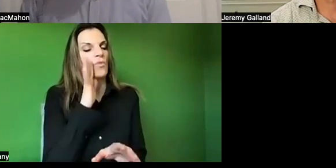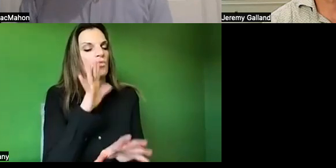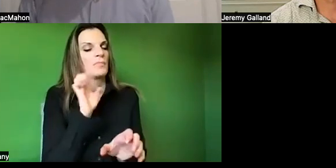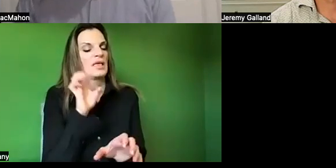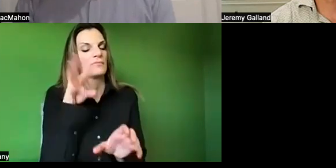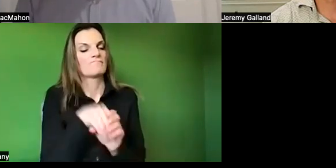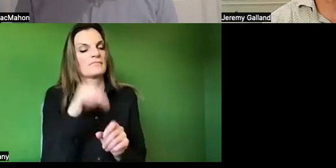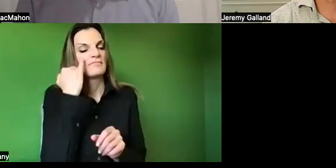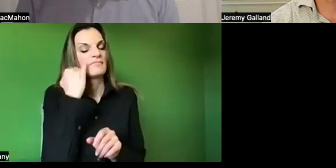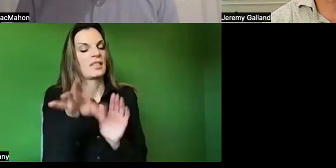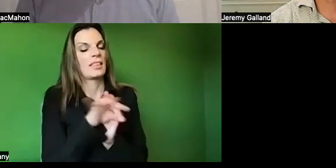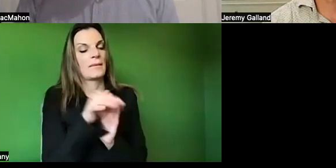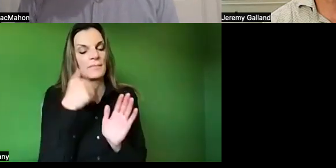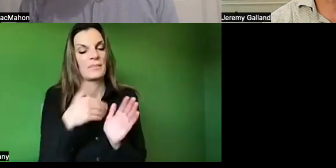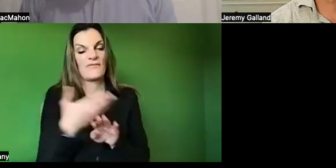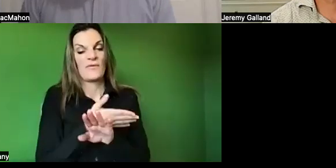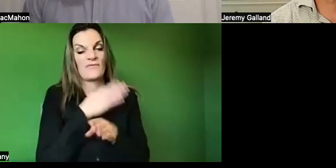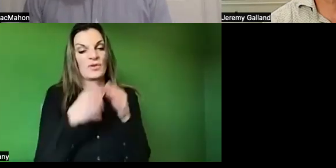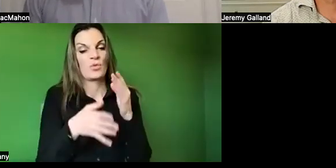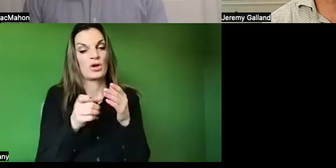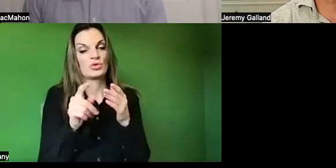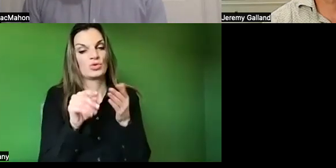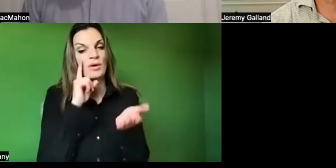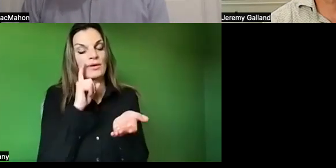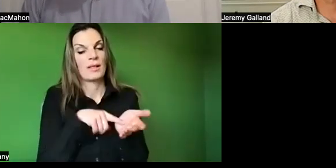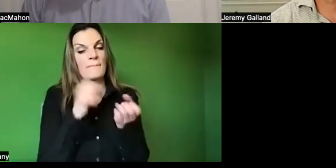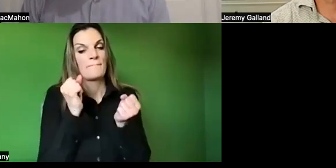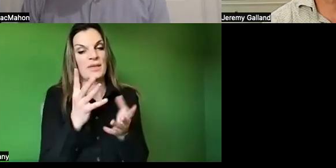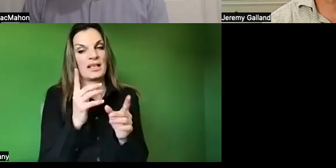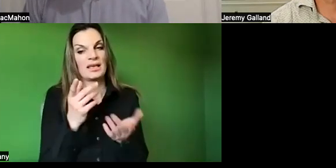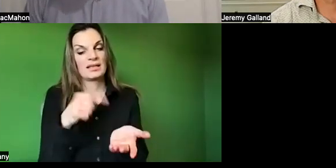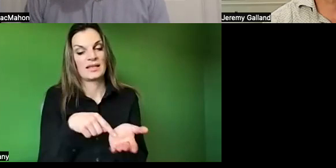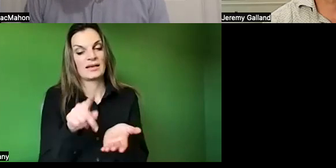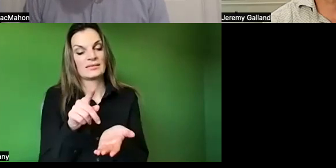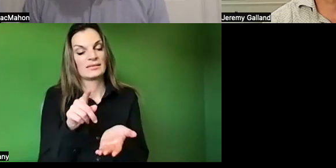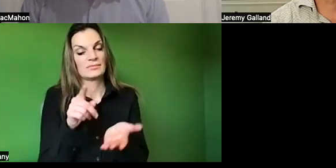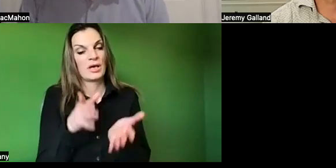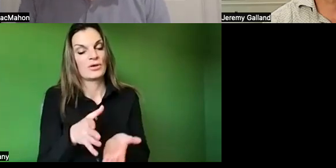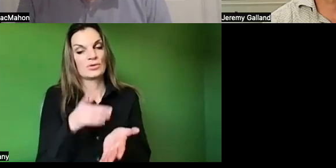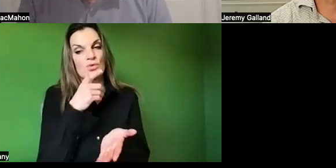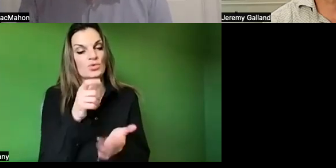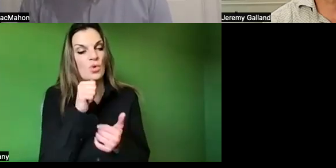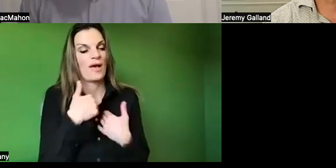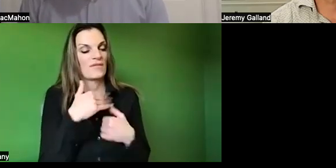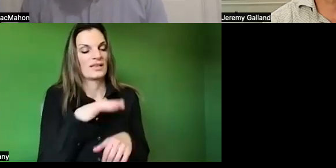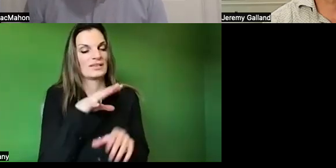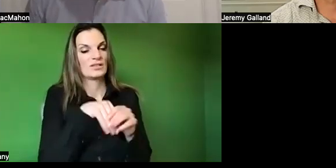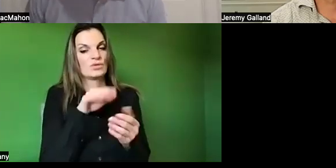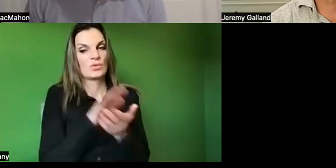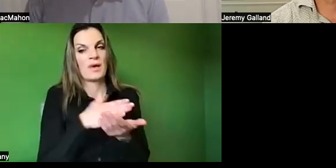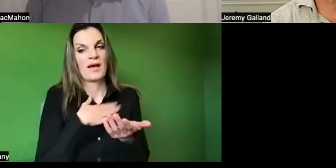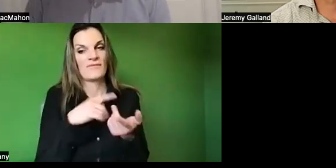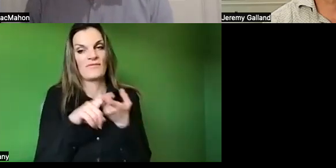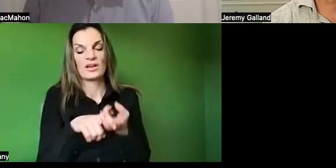elected. Before we finish, I would like to take the opportunity to acknowledge that there are many taxpayers in our village who do not have kids in the school. For example, my friends who